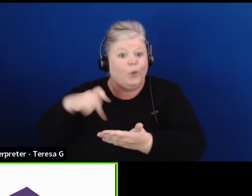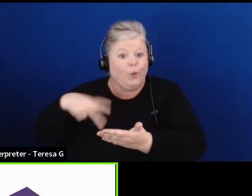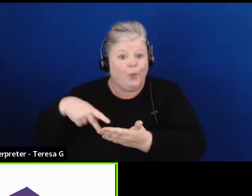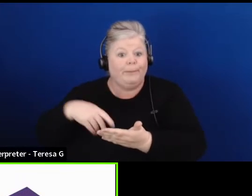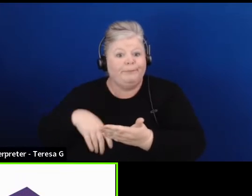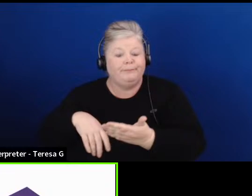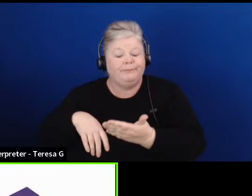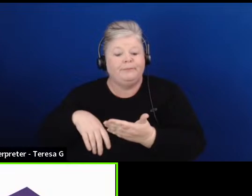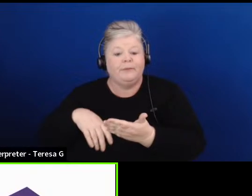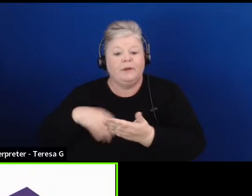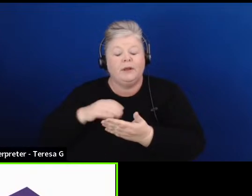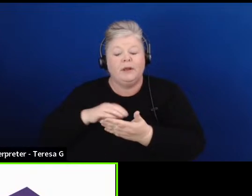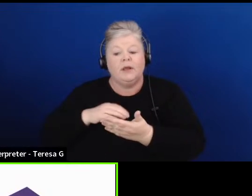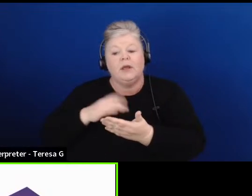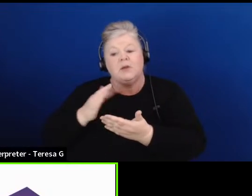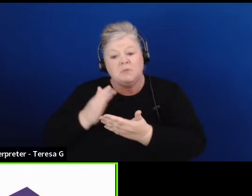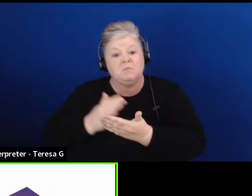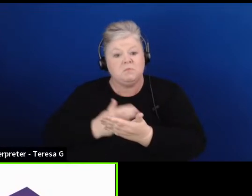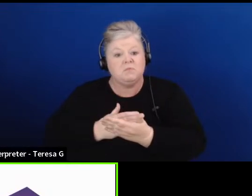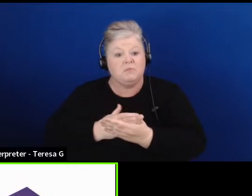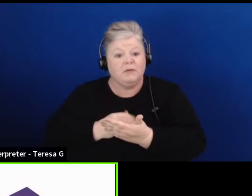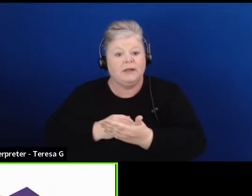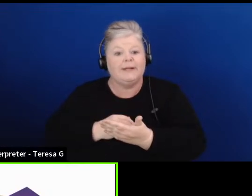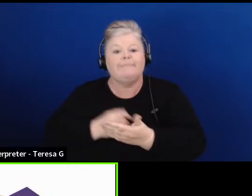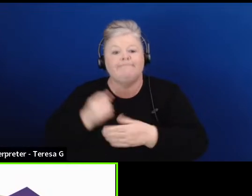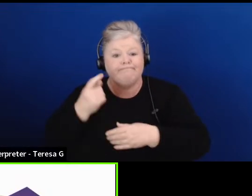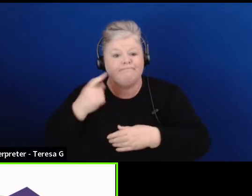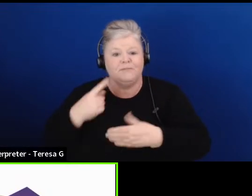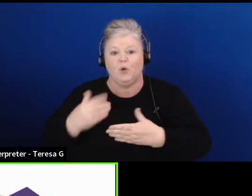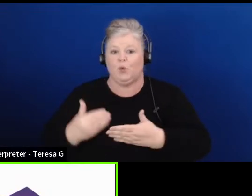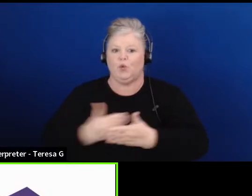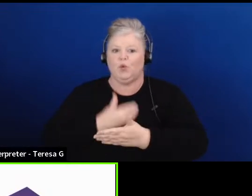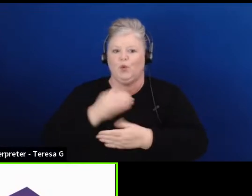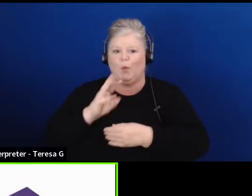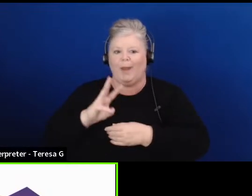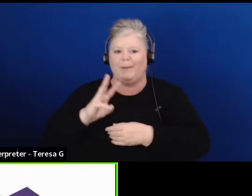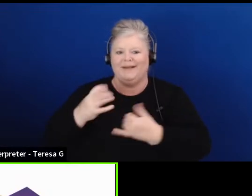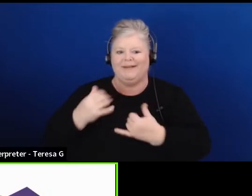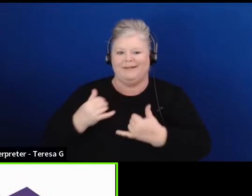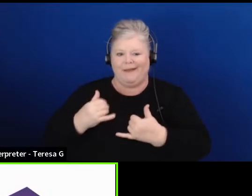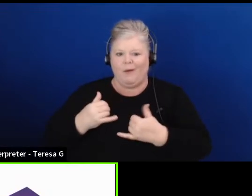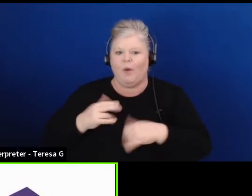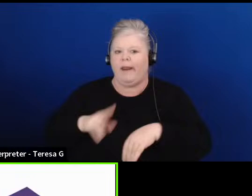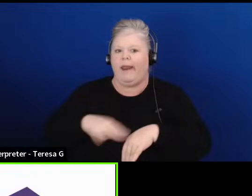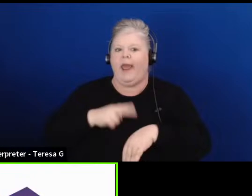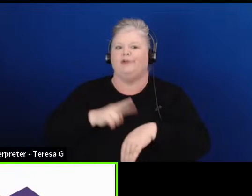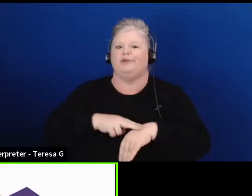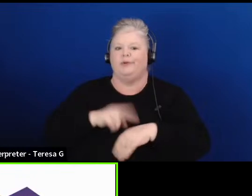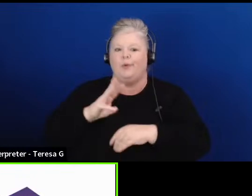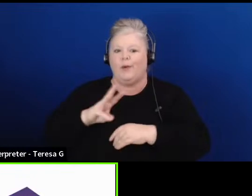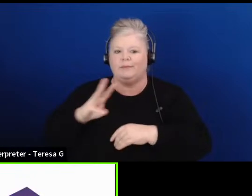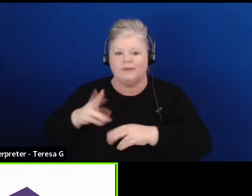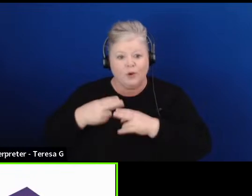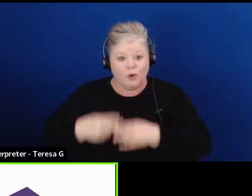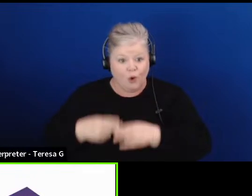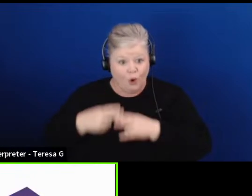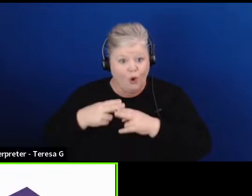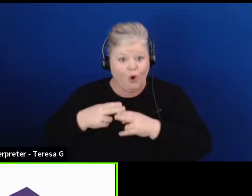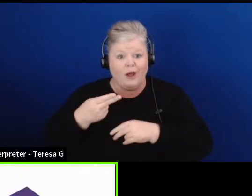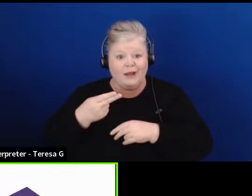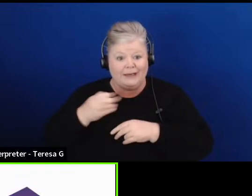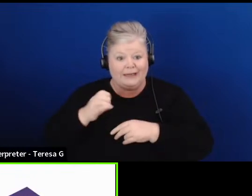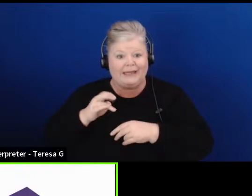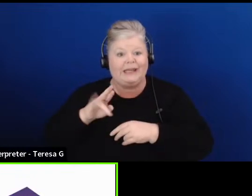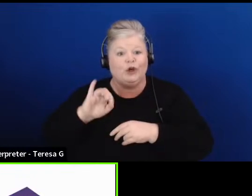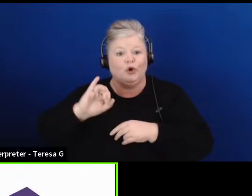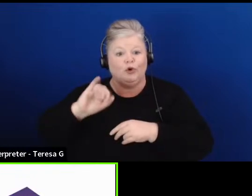southern Arizona. And but there is a new website. It's a national website called Hearing Loop, and it has